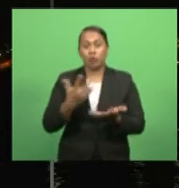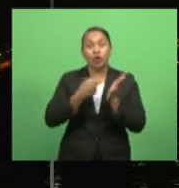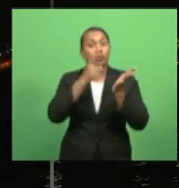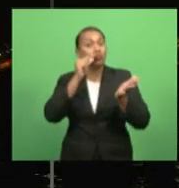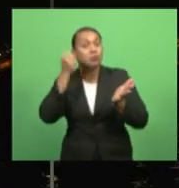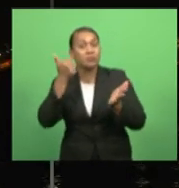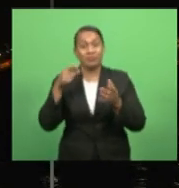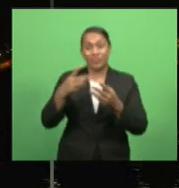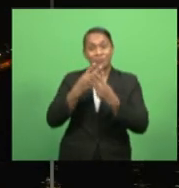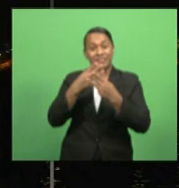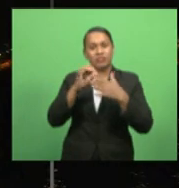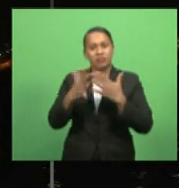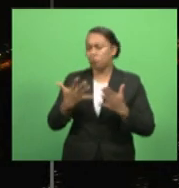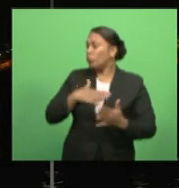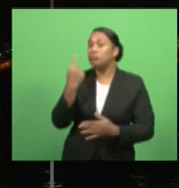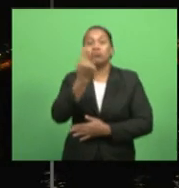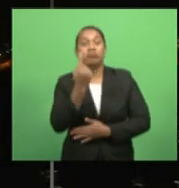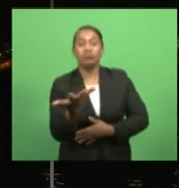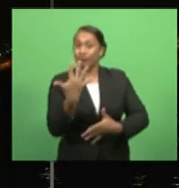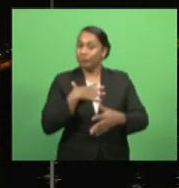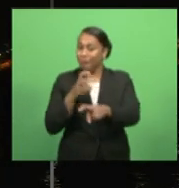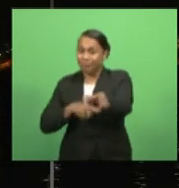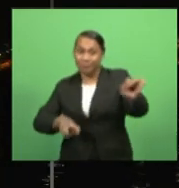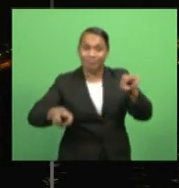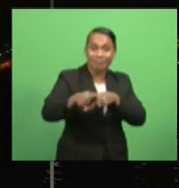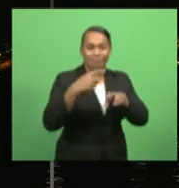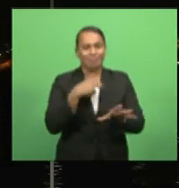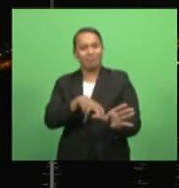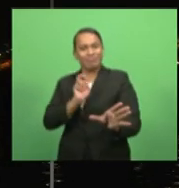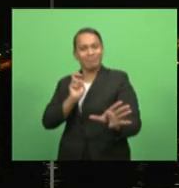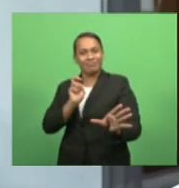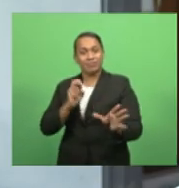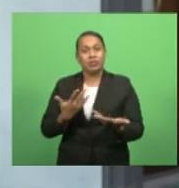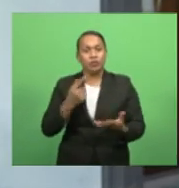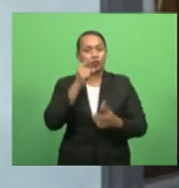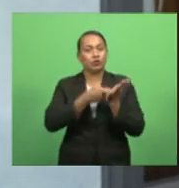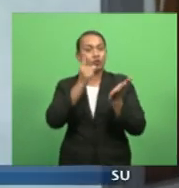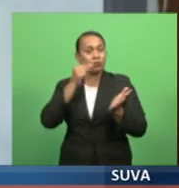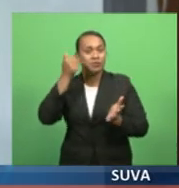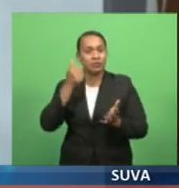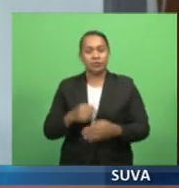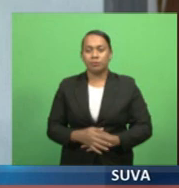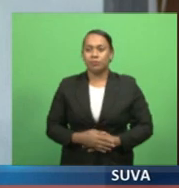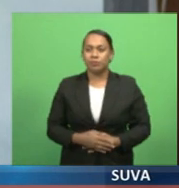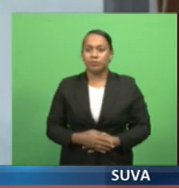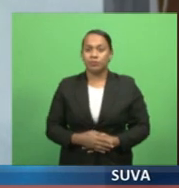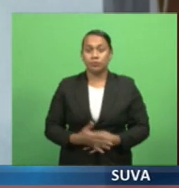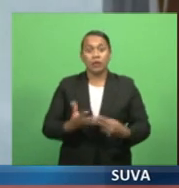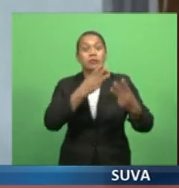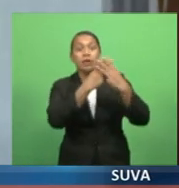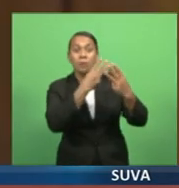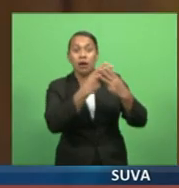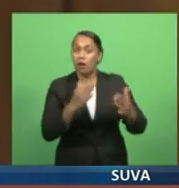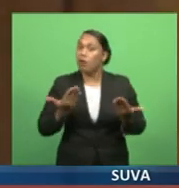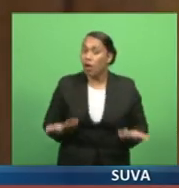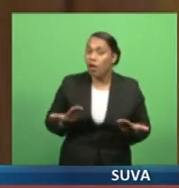would like to see take over if he does not retain the party leader's post. SADELPA's reputation has taken a beating